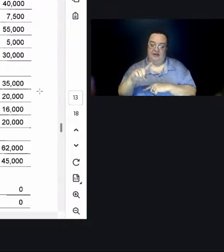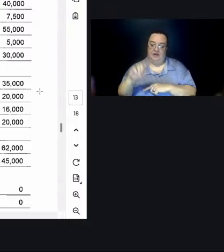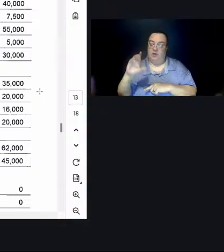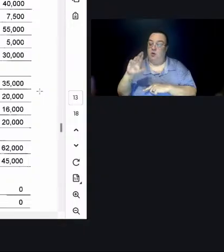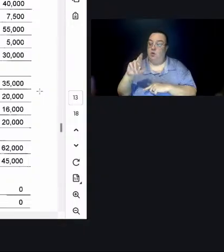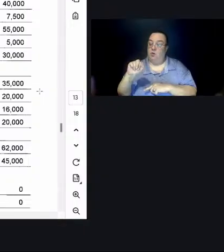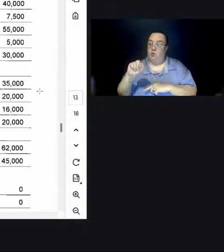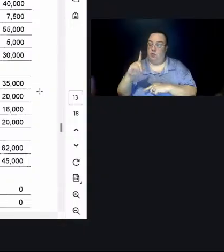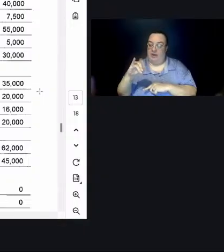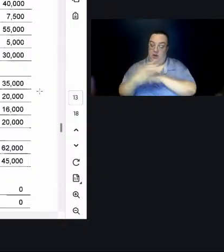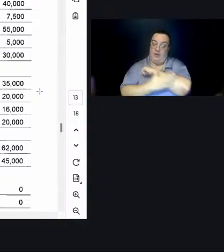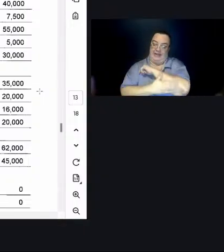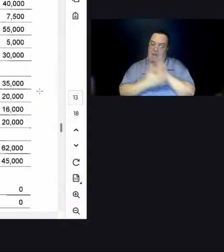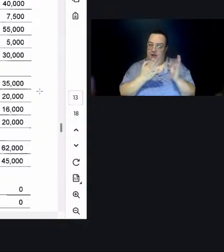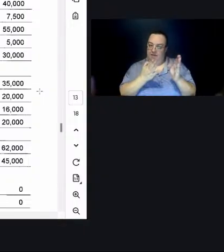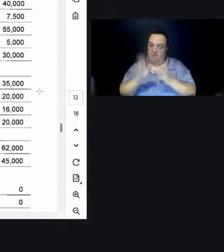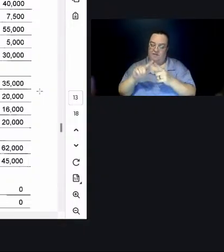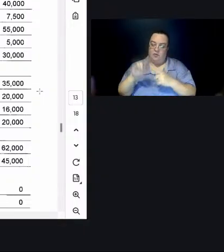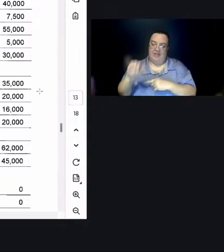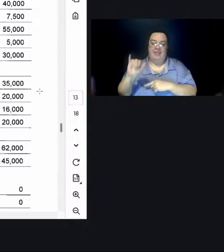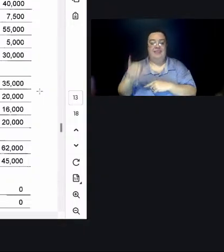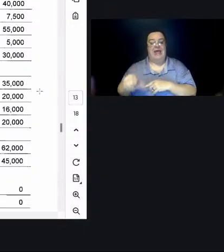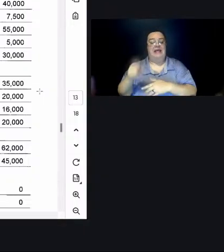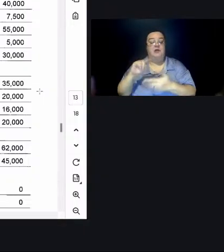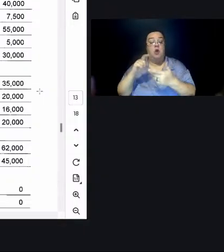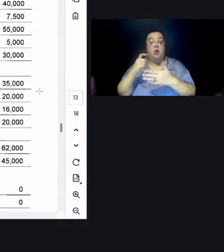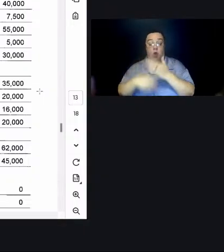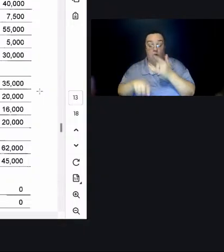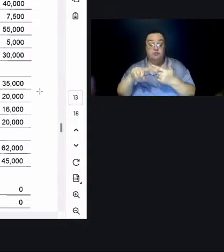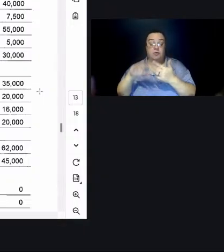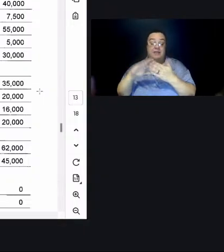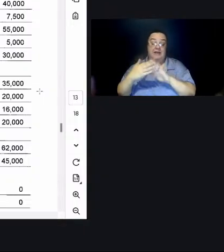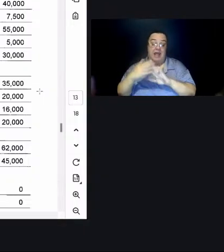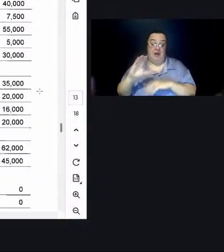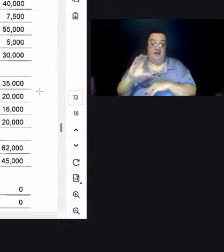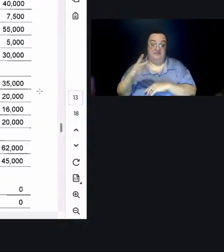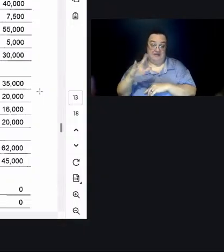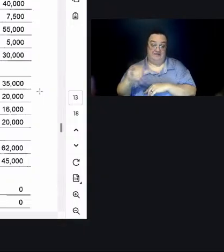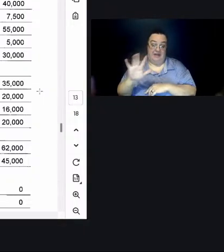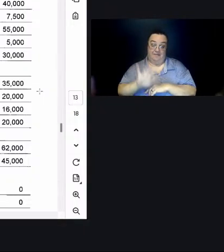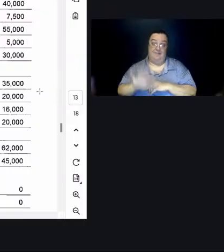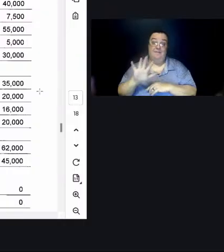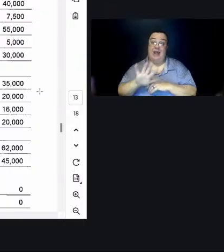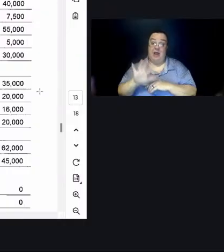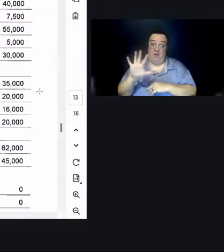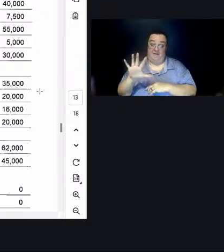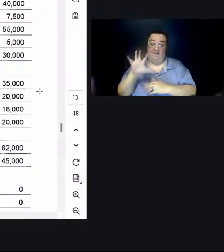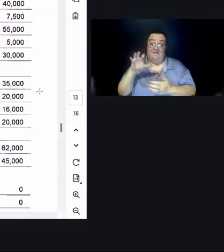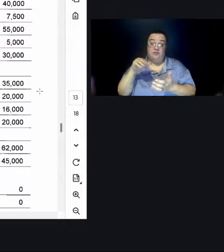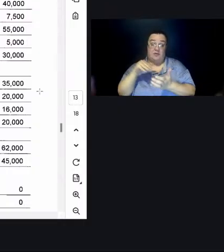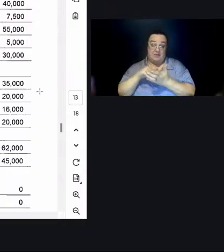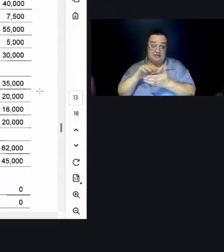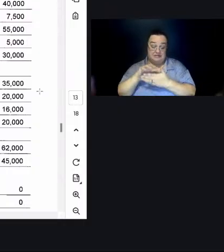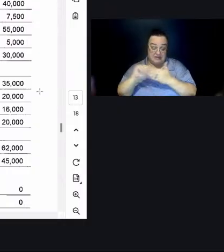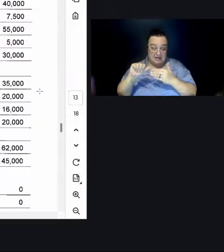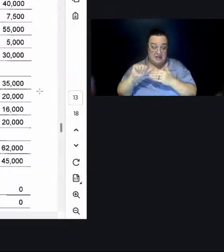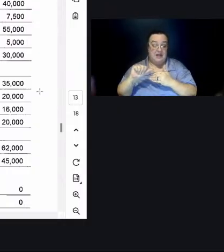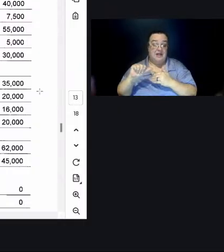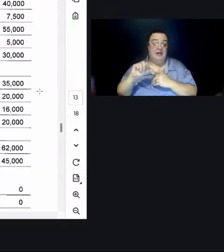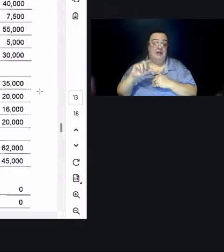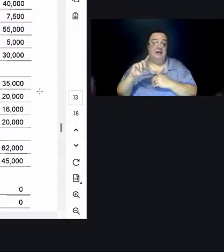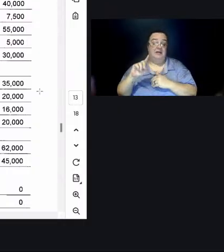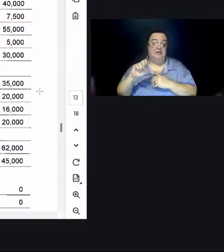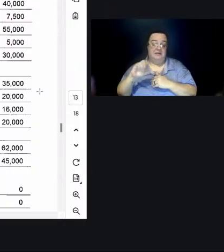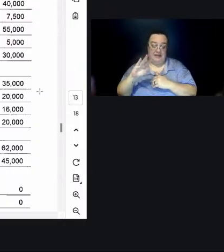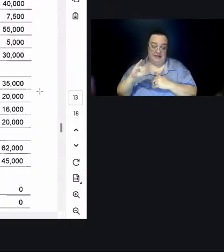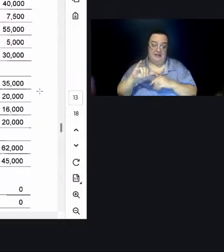radios. That's a cost to the town of Cheverly at approximately $500,000. Delegate Ivy worked very